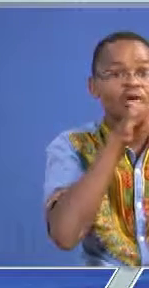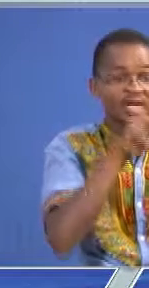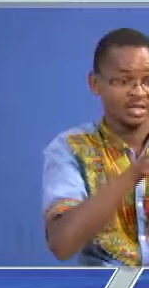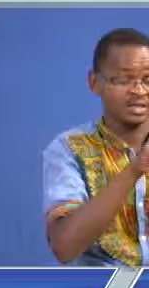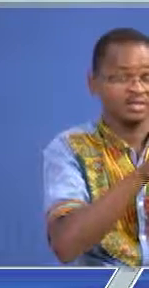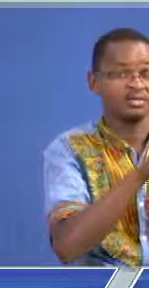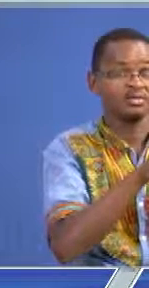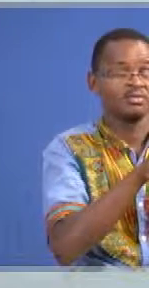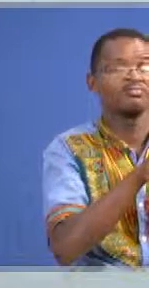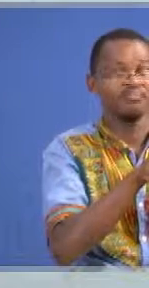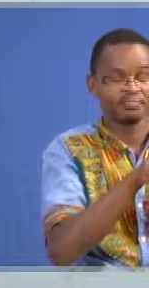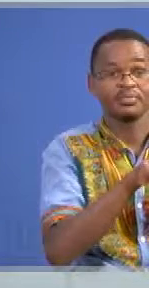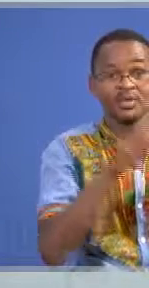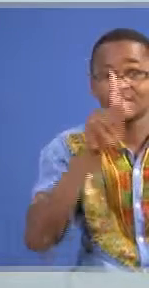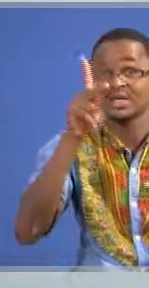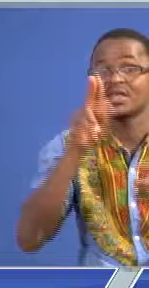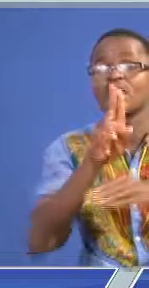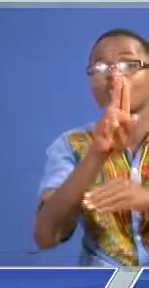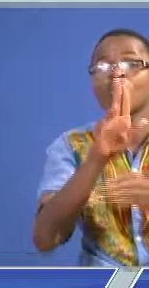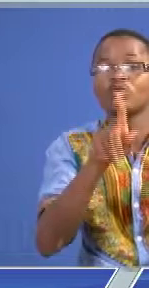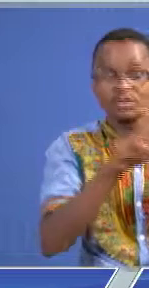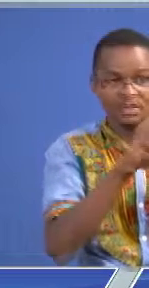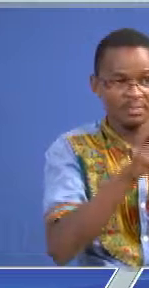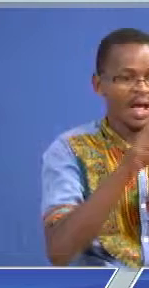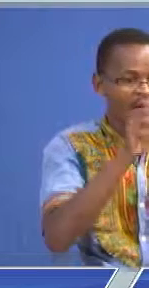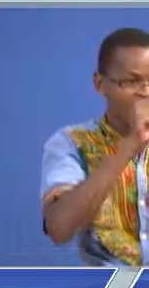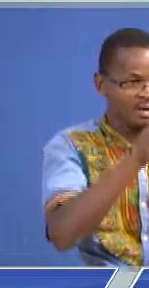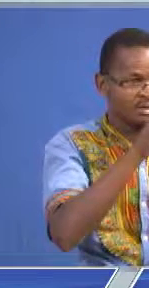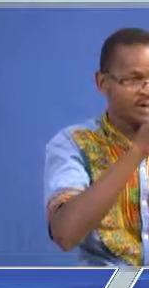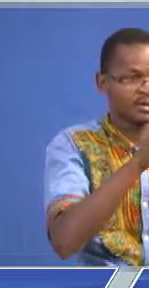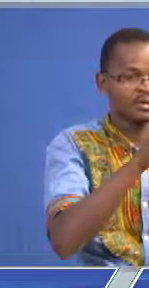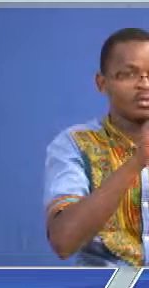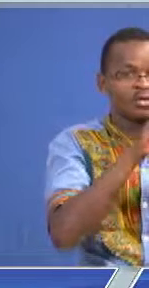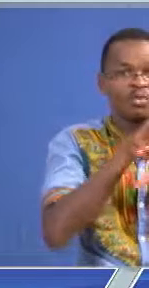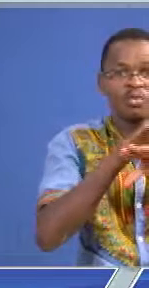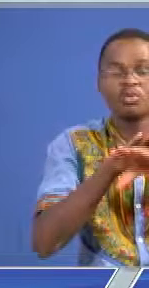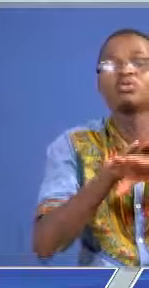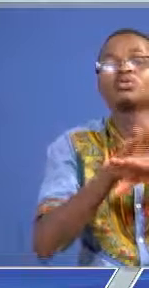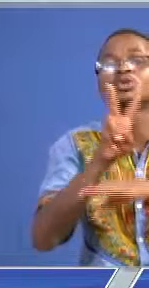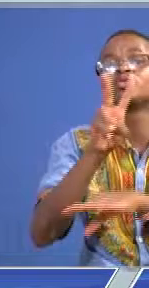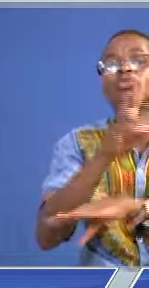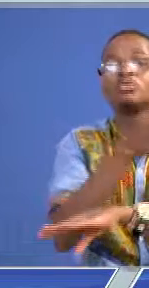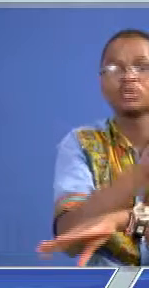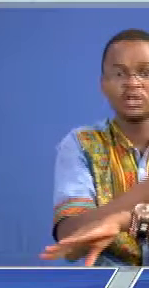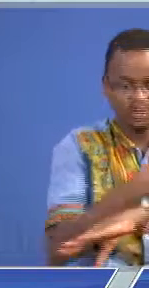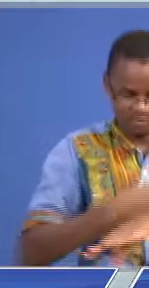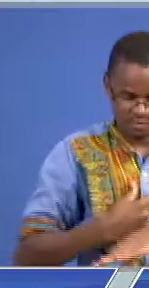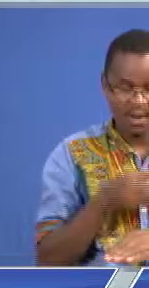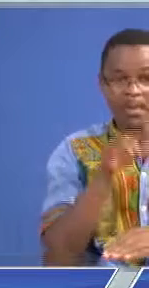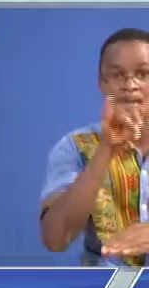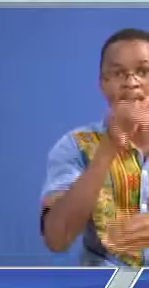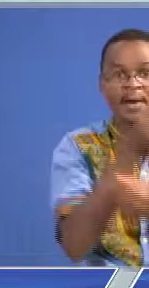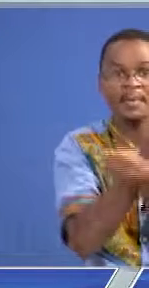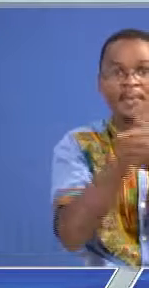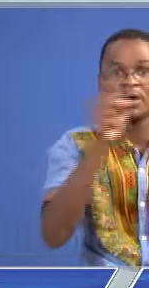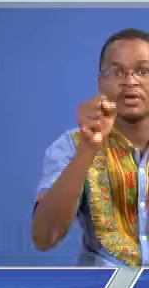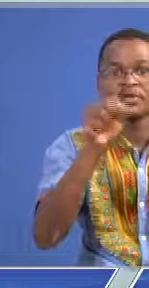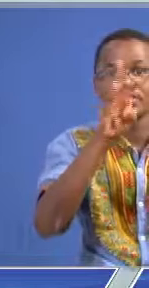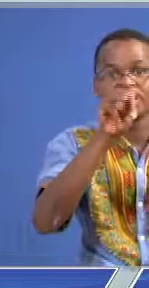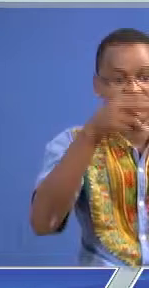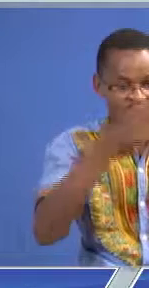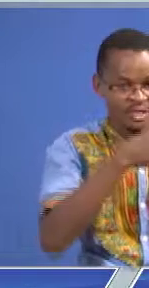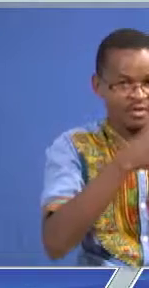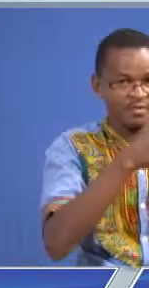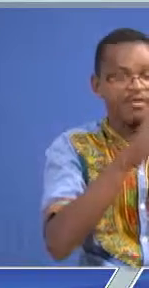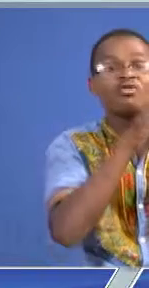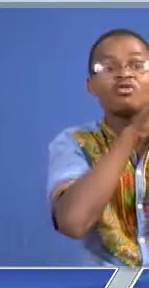deal that Presidents Yoweri Museveni and Uhuru Kenyatta had agreed on during the two-day state visit by President Museveni of